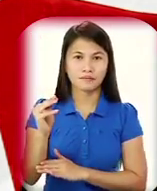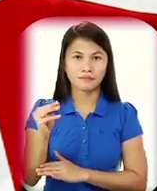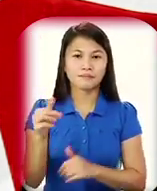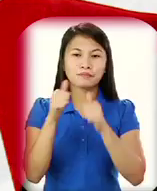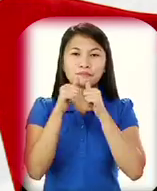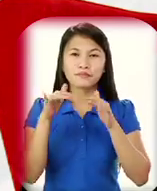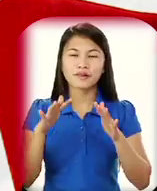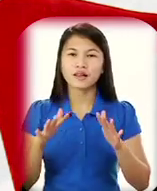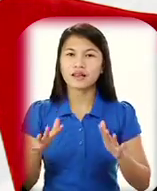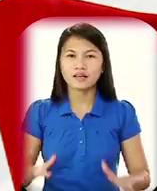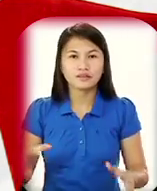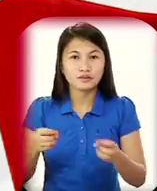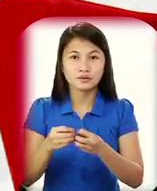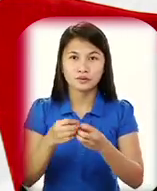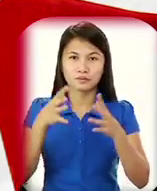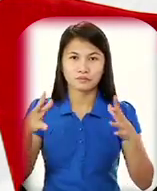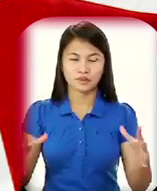him